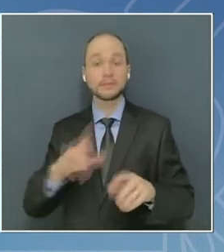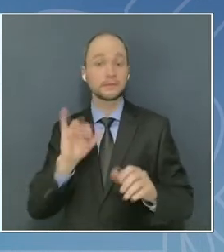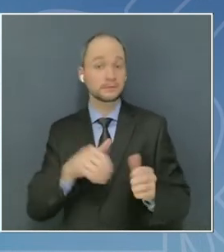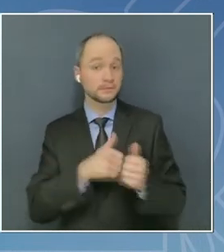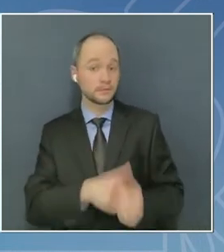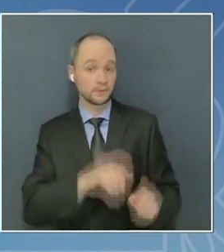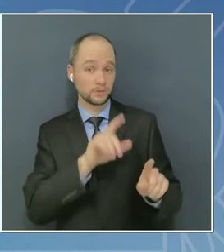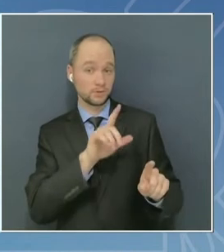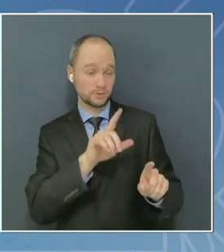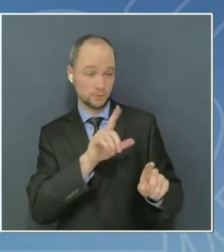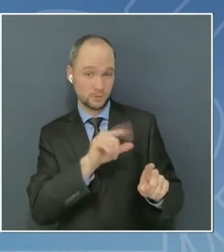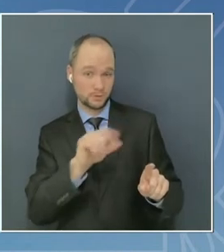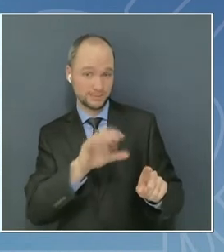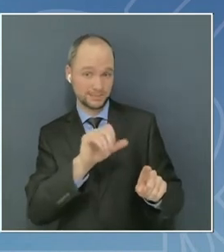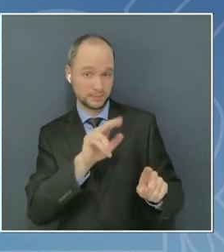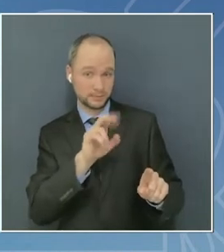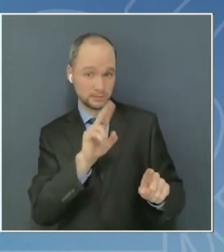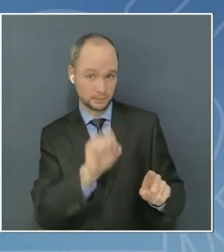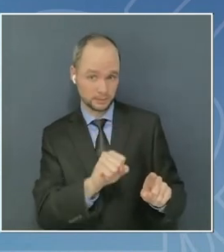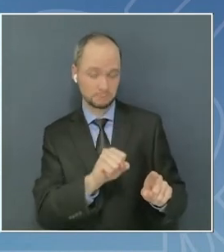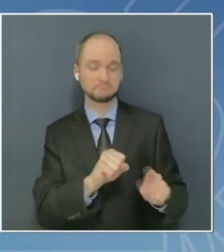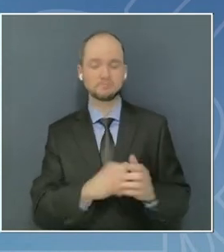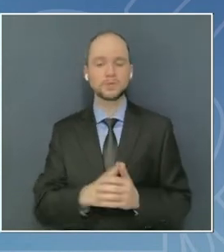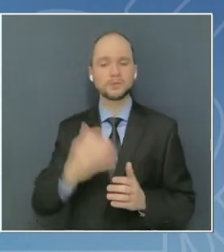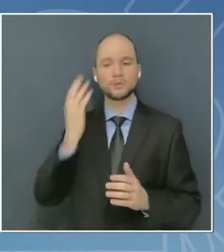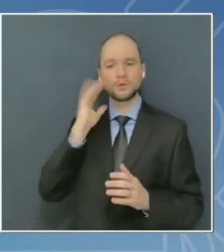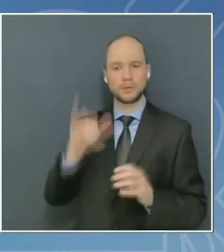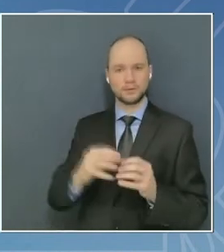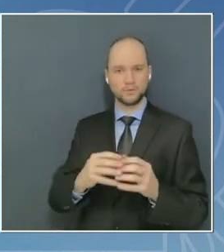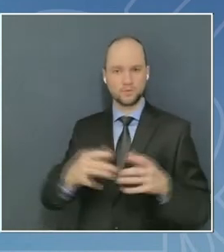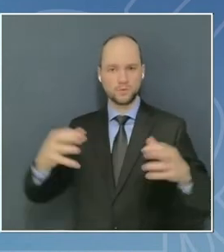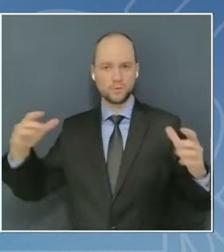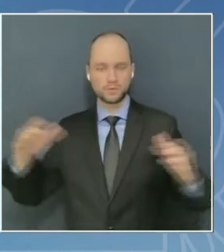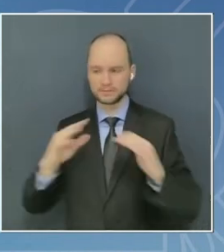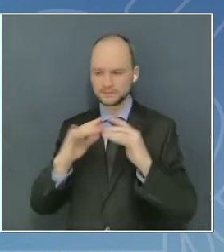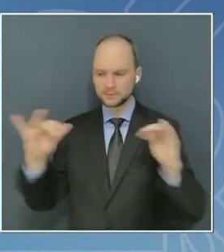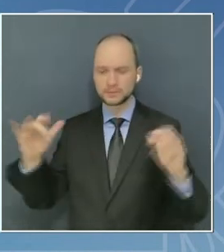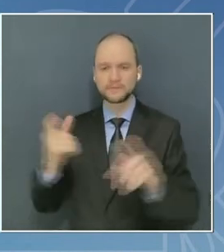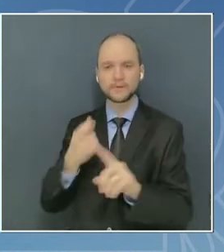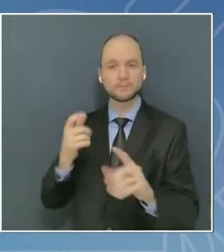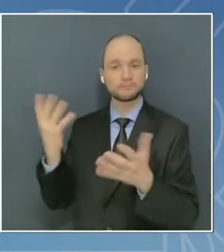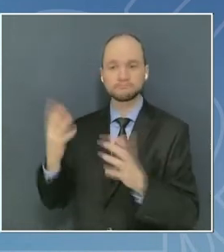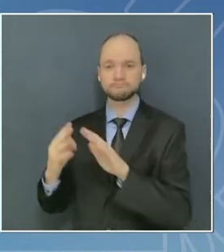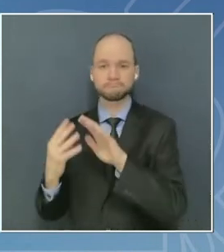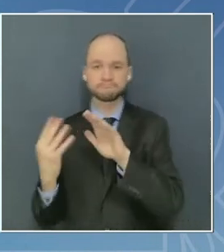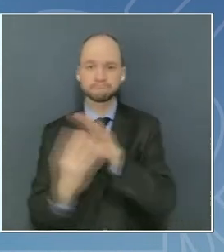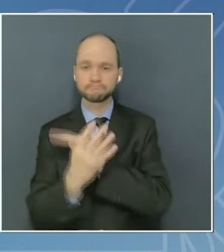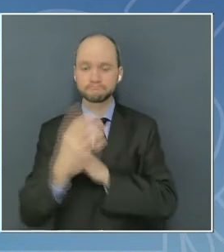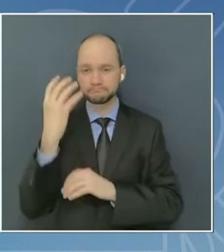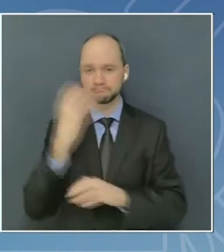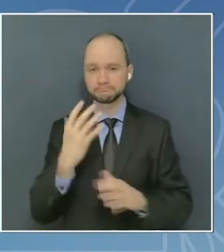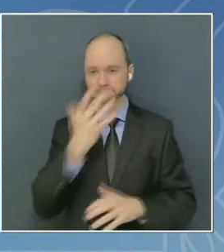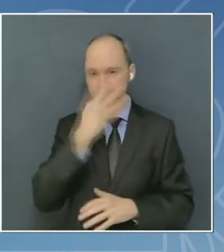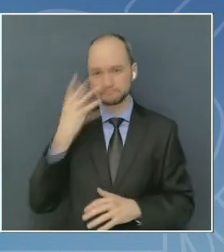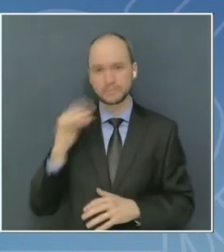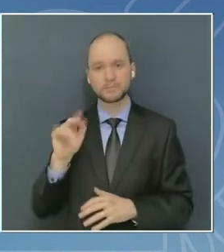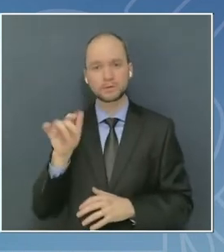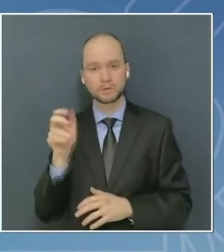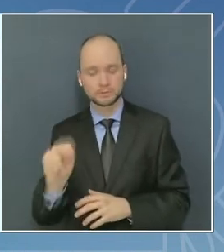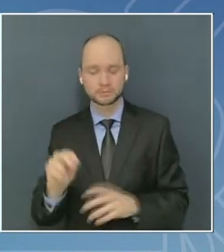so much of this growth in our diverse AA and NHPI communities has been driven by immigration and by refugees who have brought their adaptability